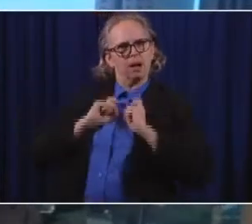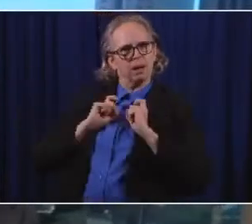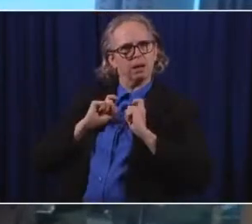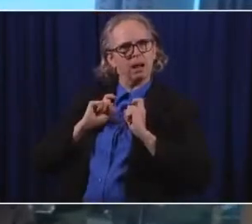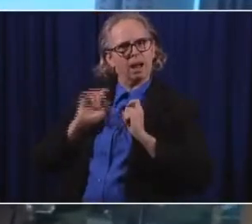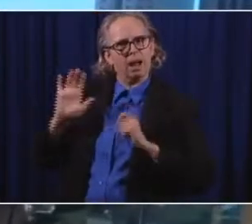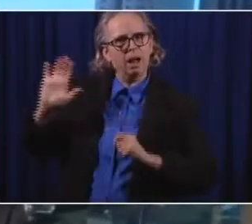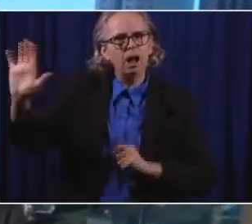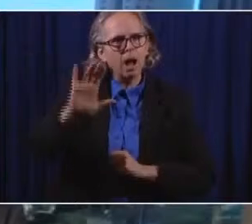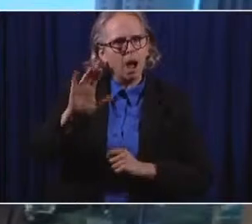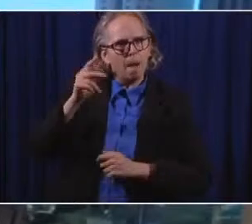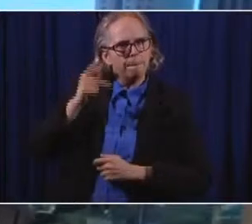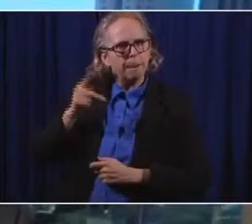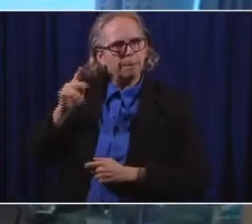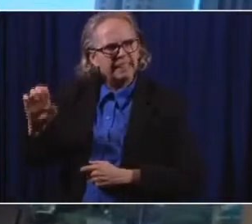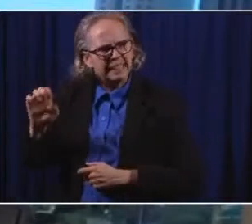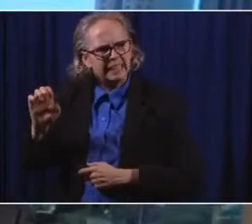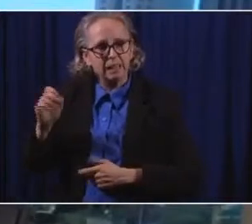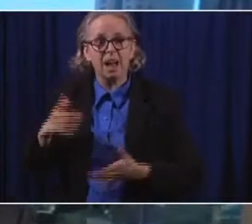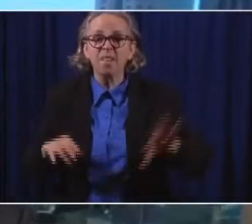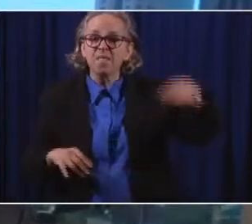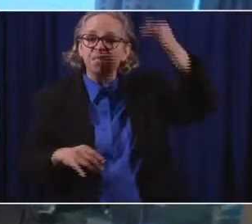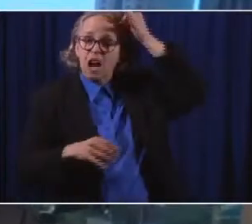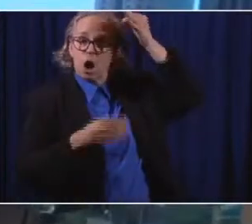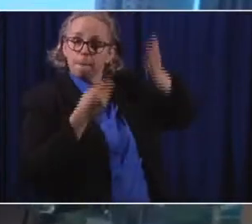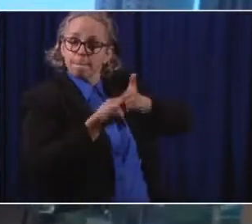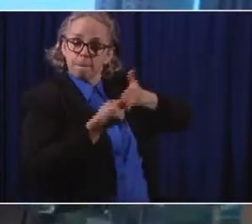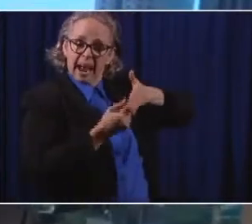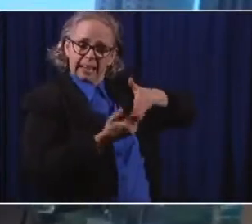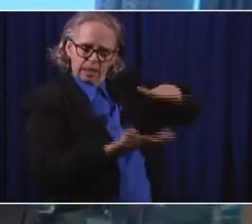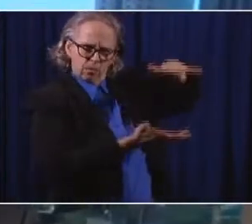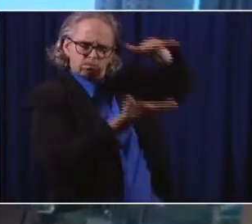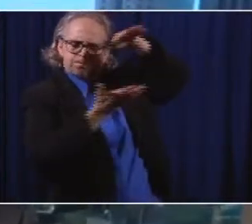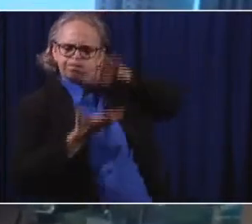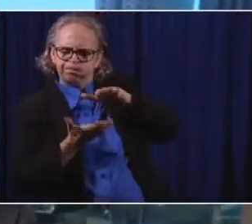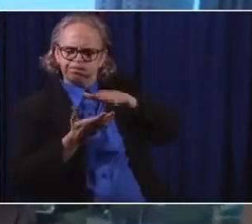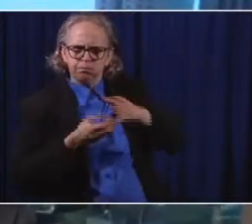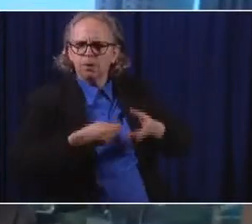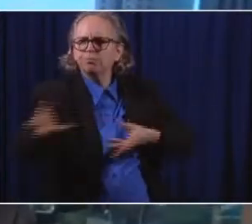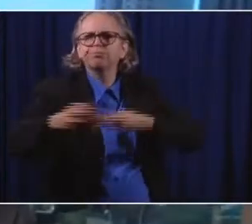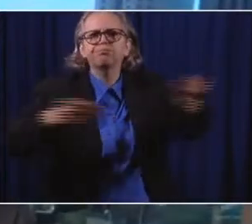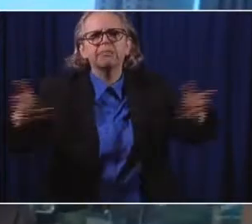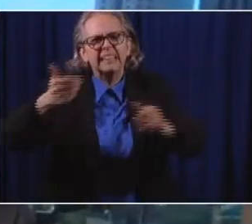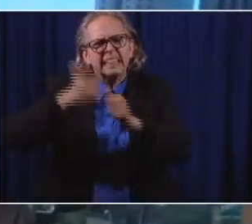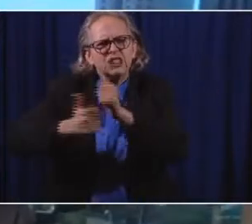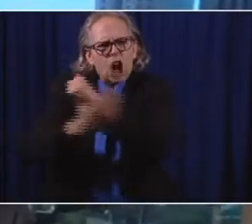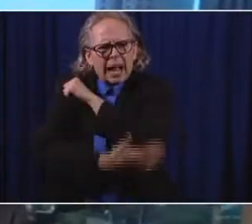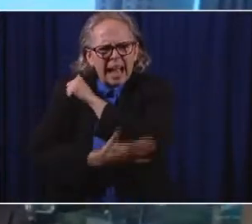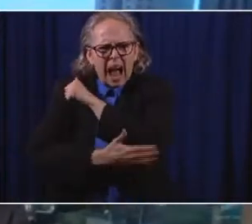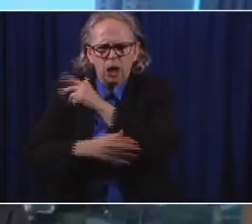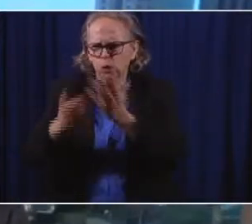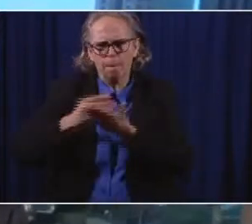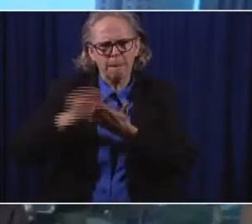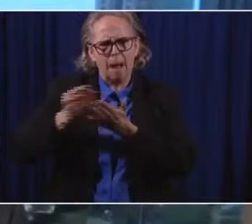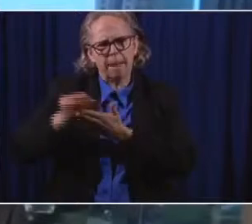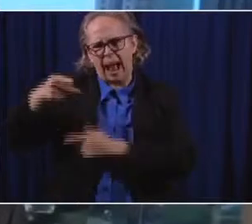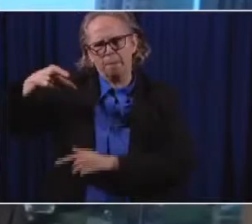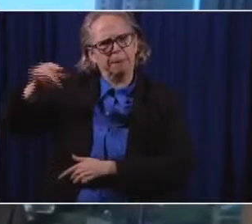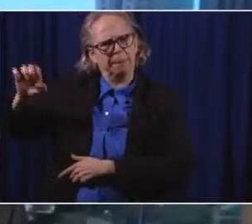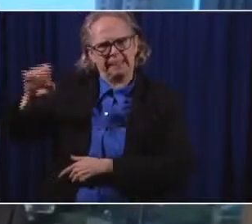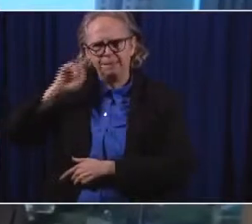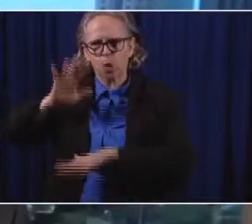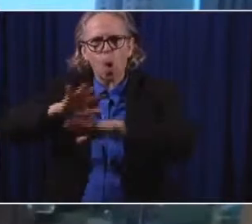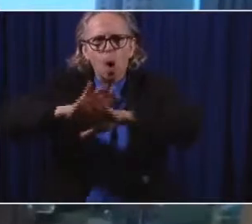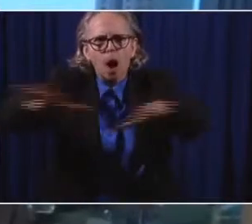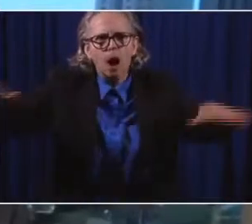to the counties so that they could spend those dollars to procure the necessary PPE to make sure that it's safe. I talked about us wanting to